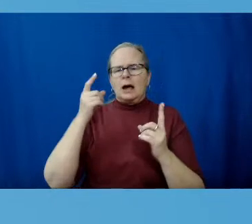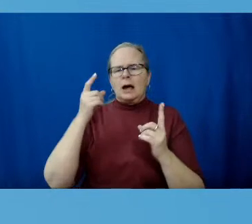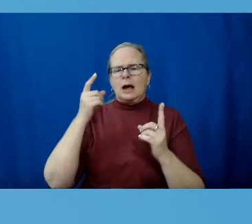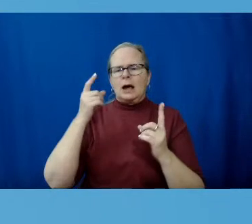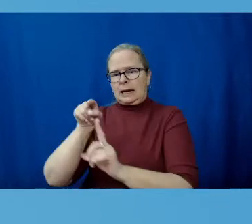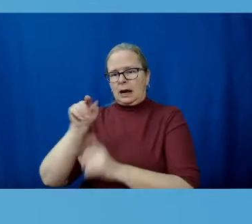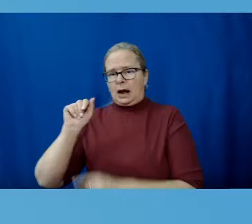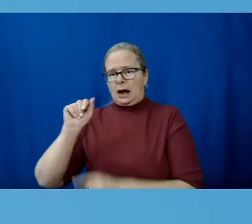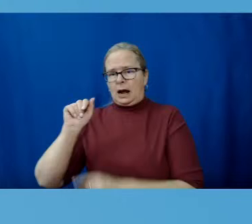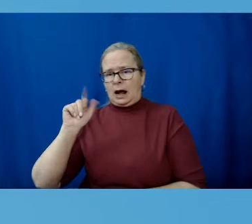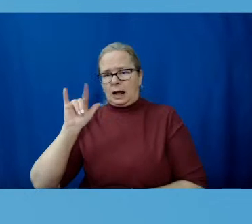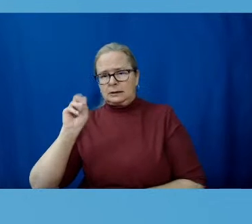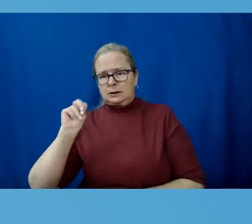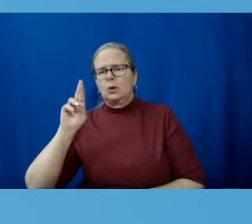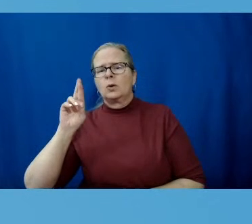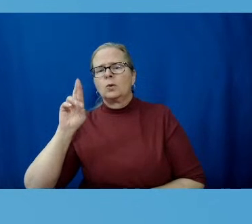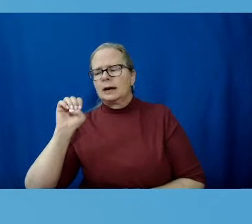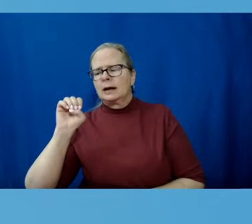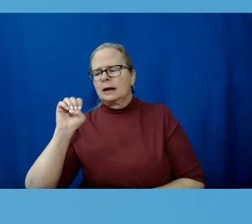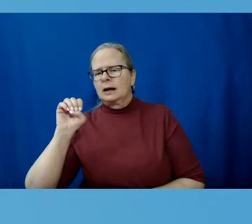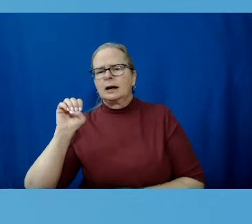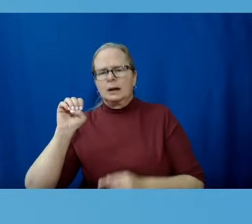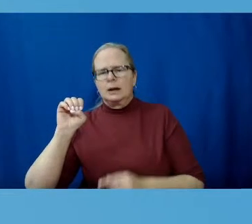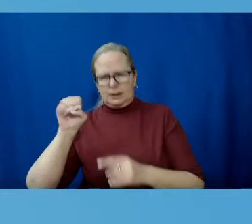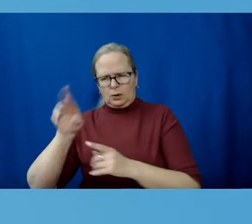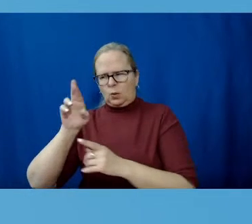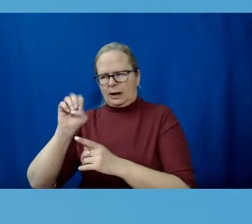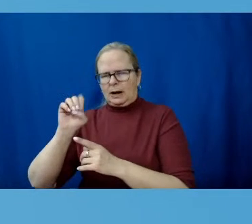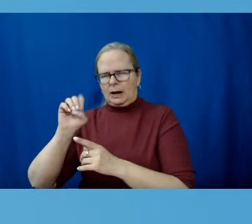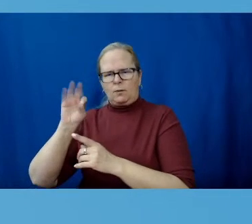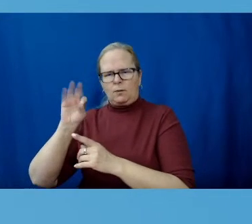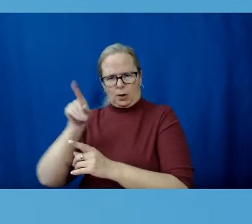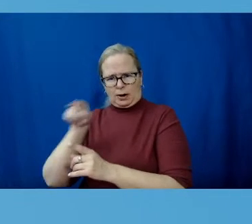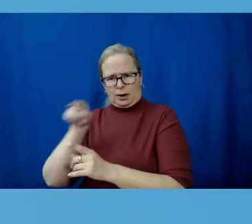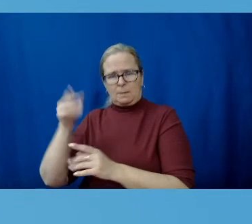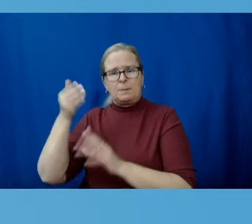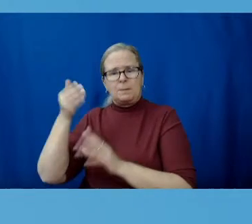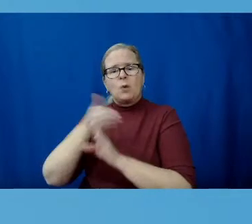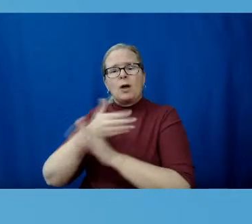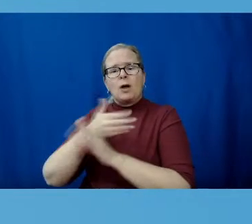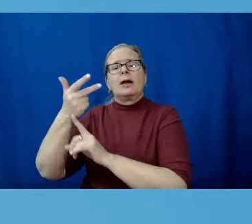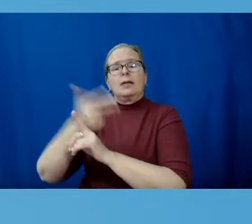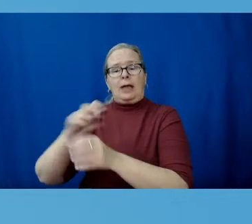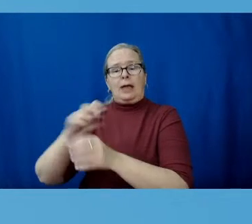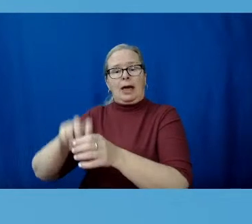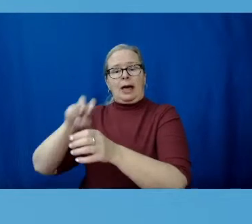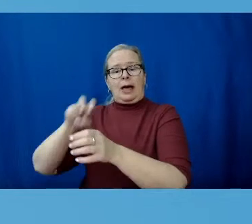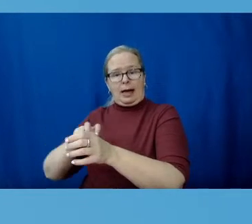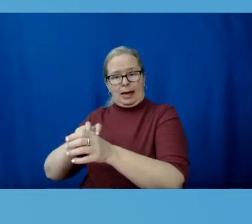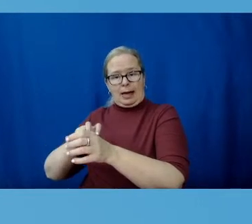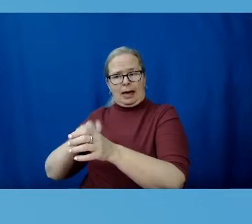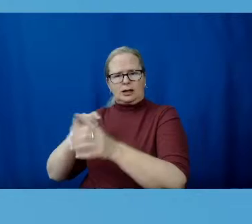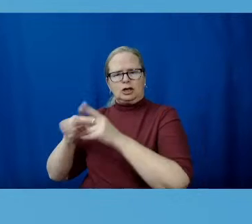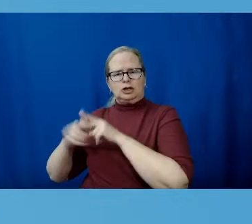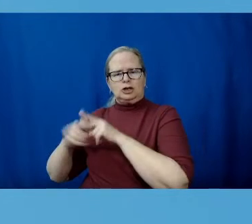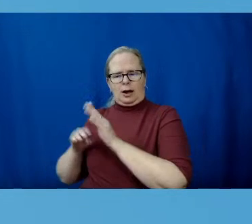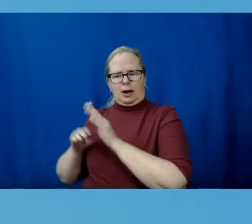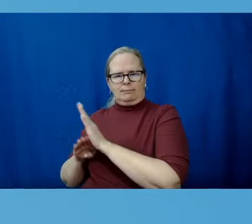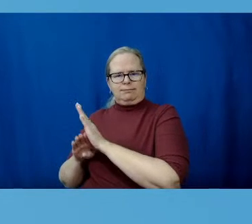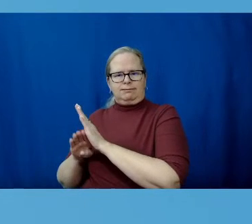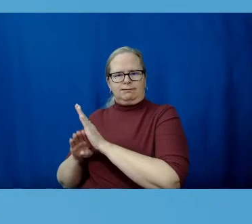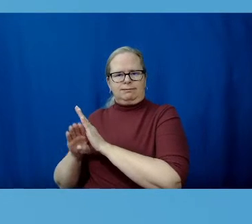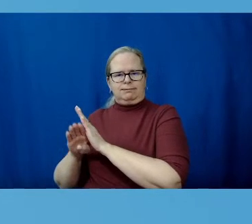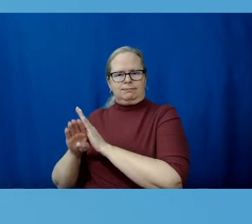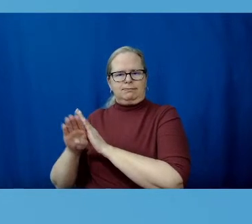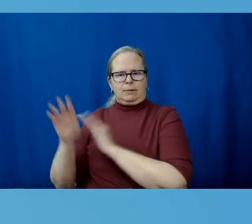was Brian Mulroney just before he resigned, and Kim Campbell took over, and they absolutely shellacked in the election.